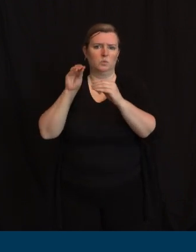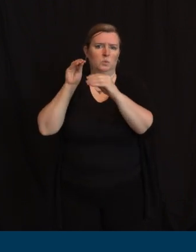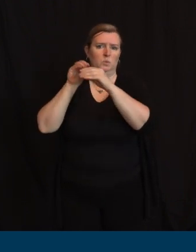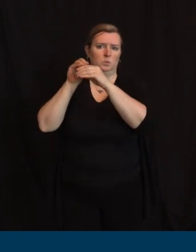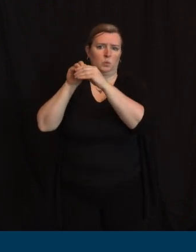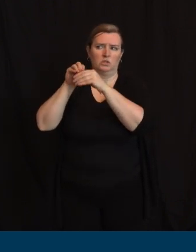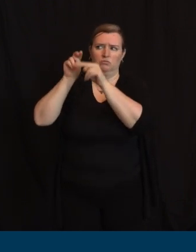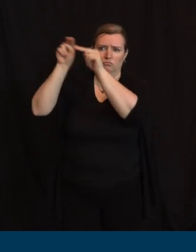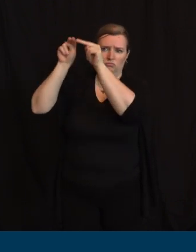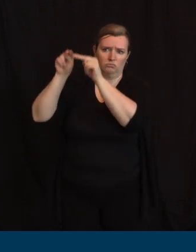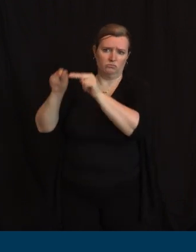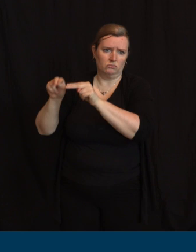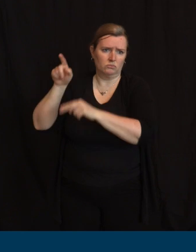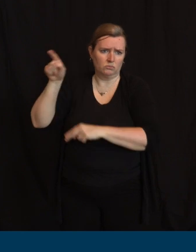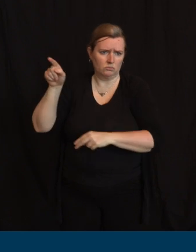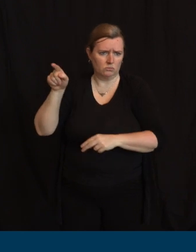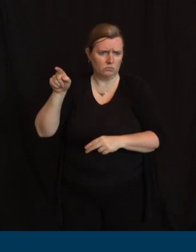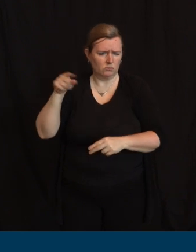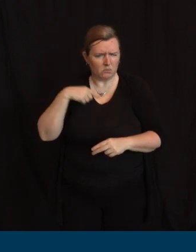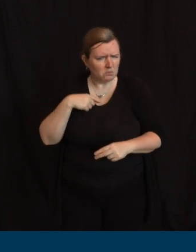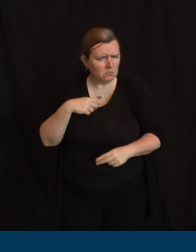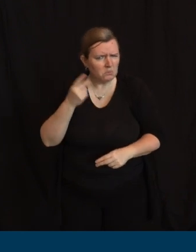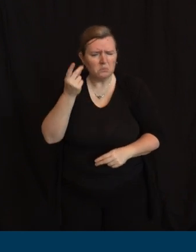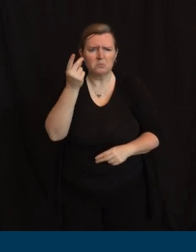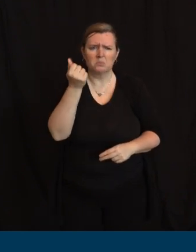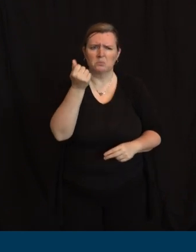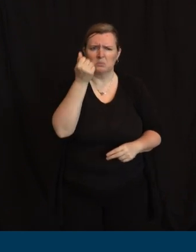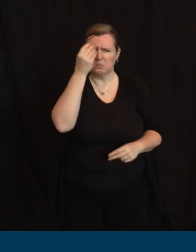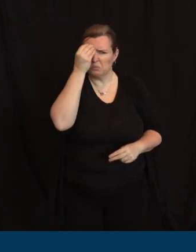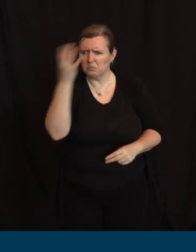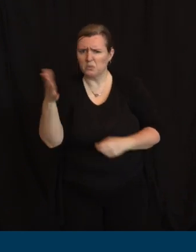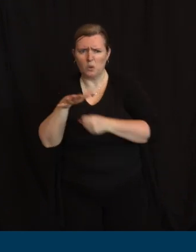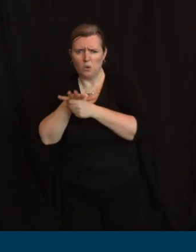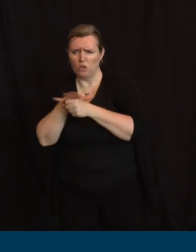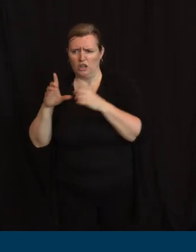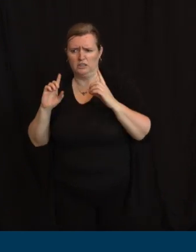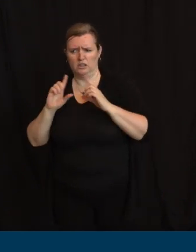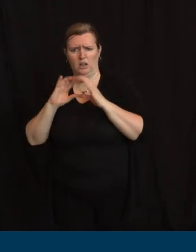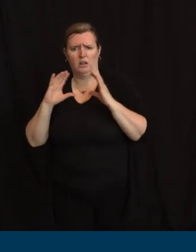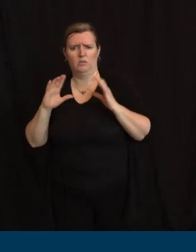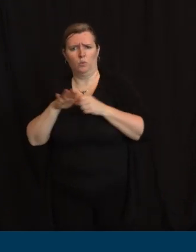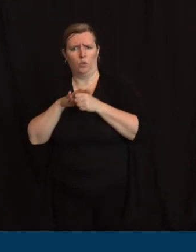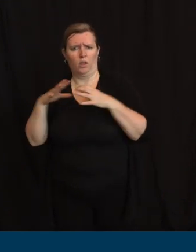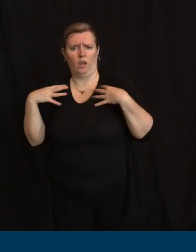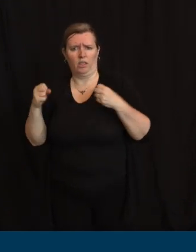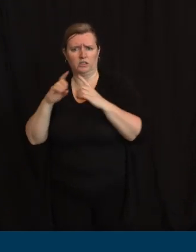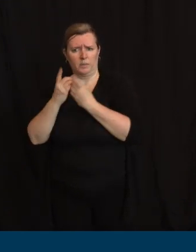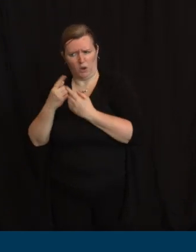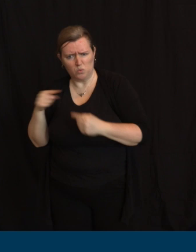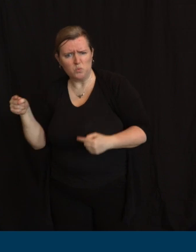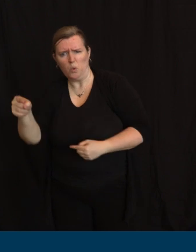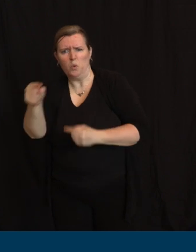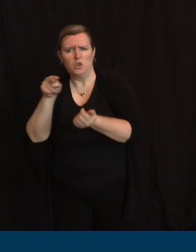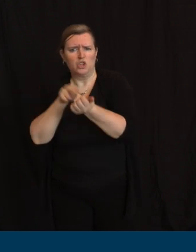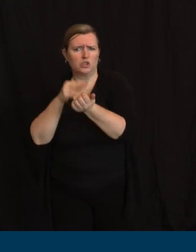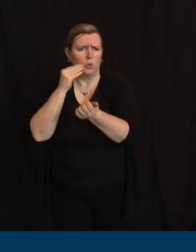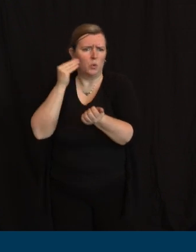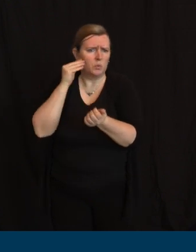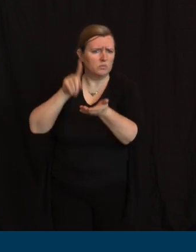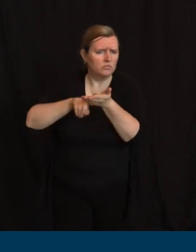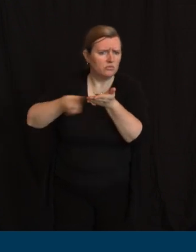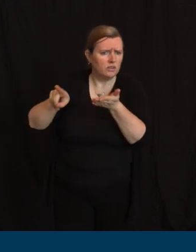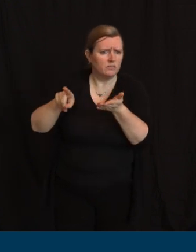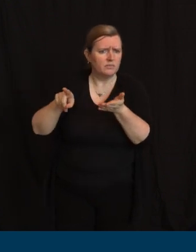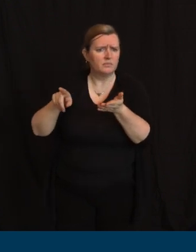We immediately notified the local health department, and the public health nurse and the local health officer